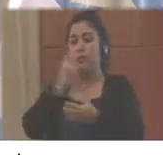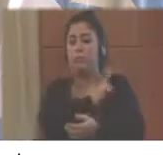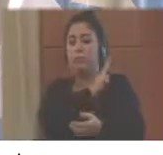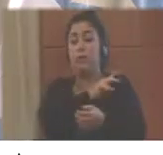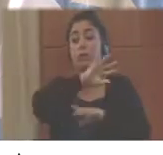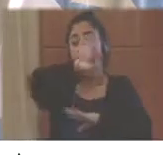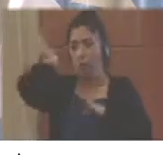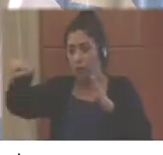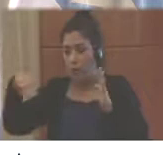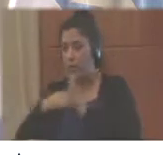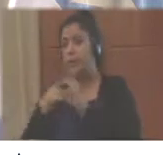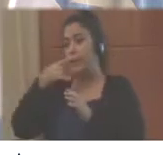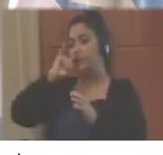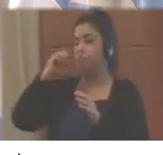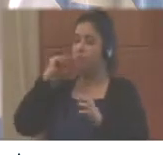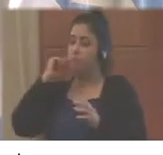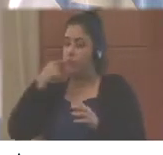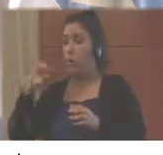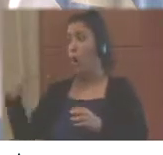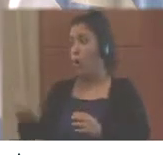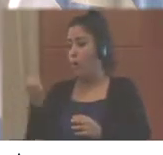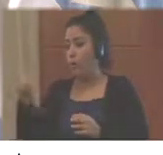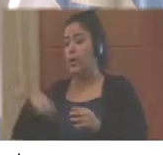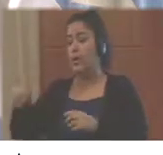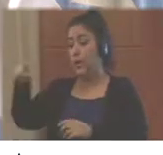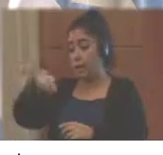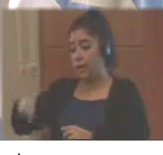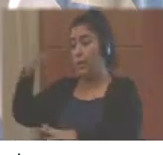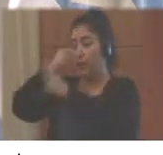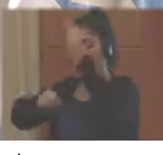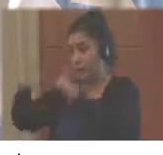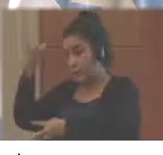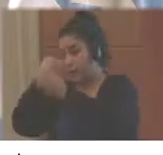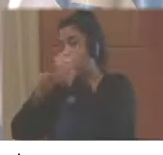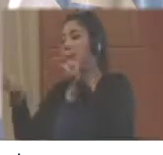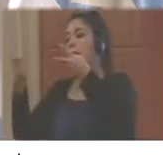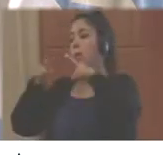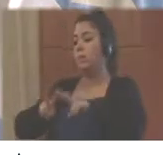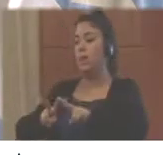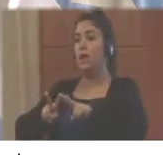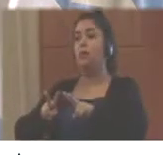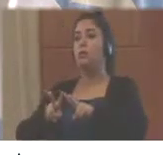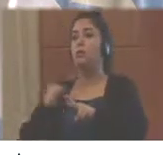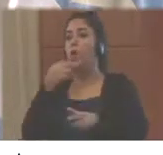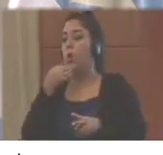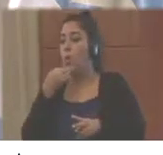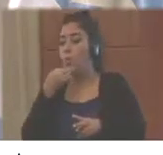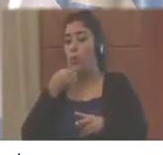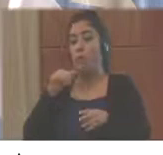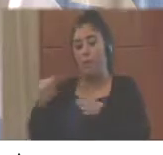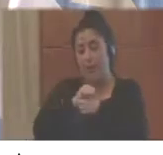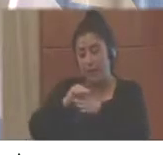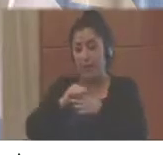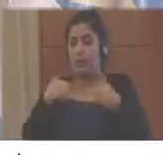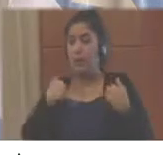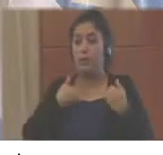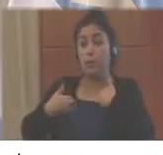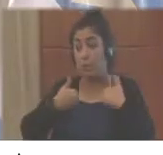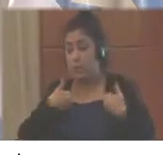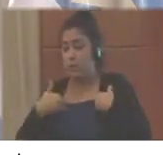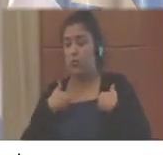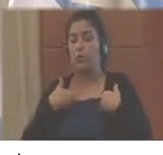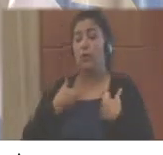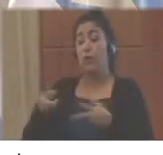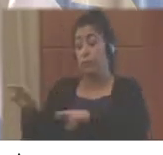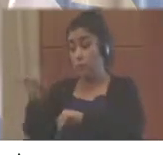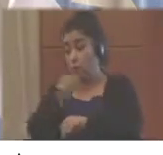included risk management and knowledge, and we also have drills and simultaneous